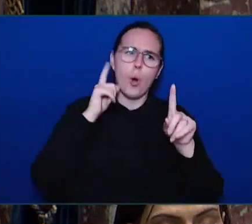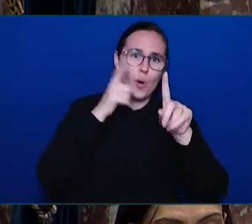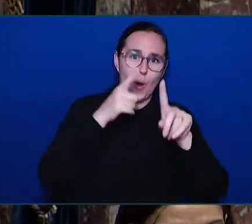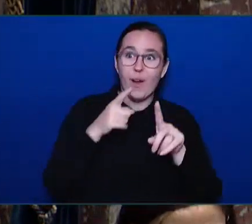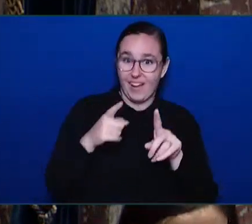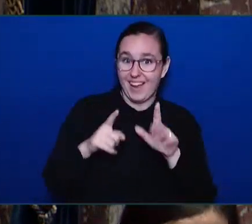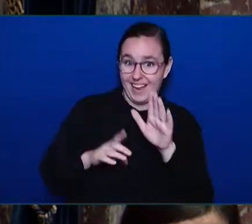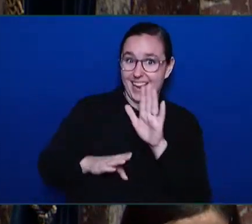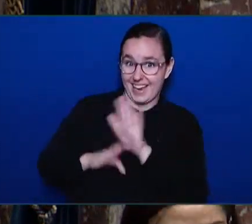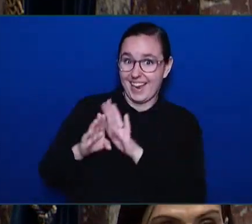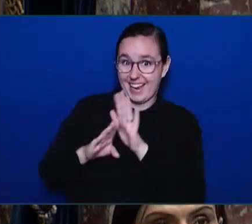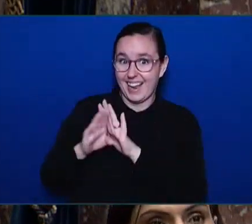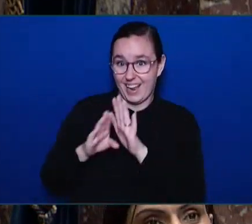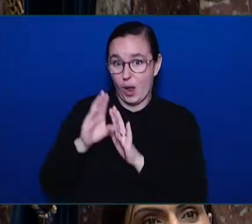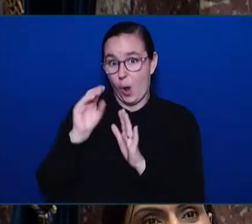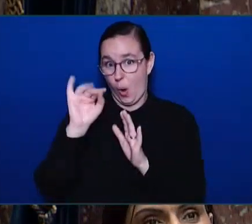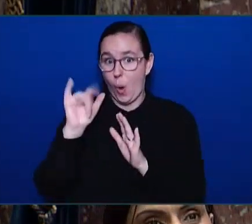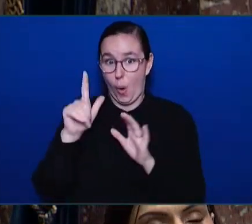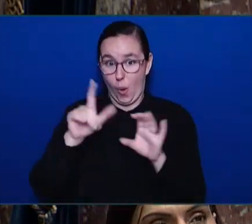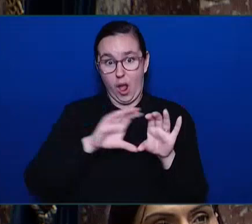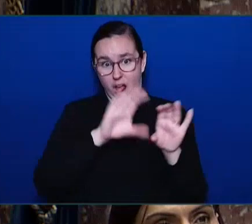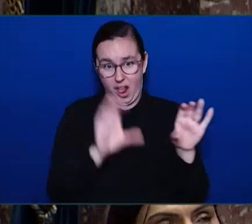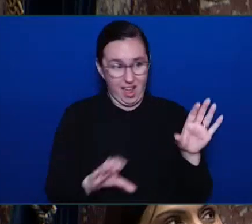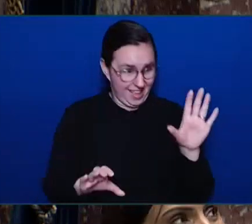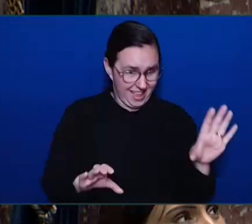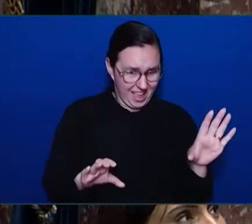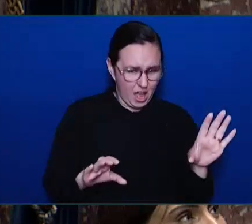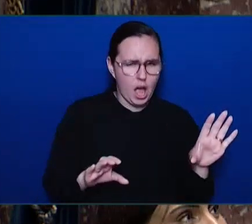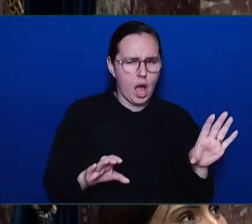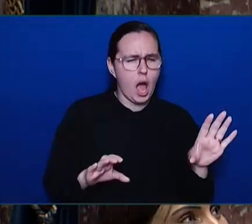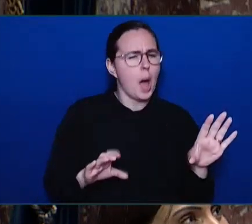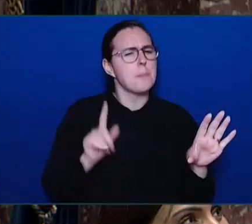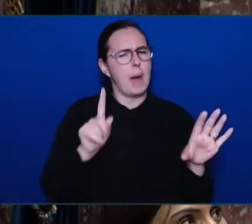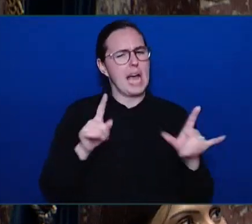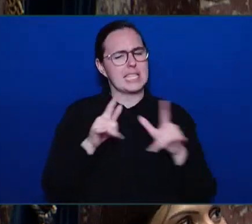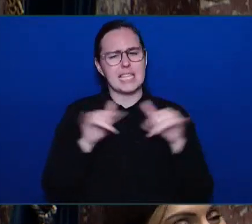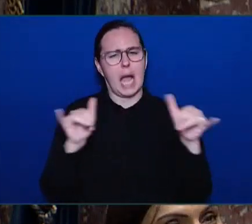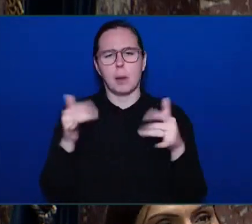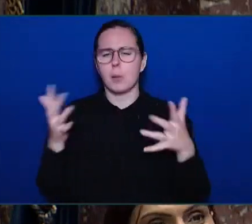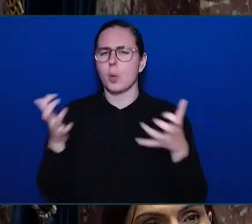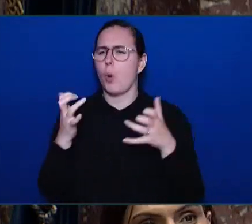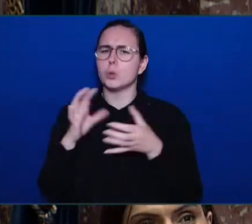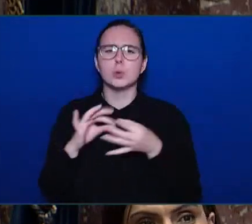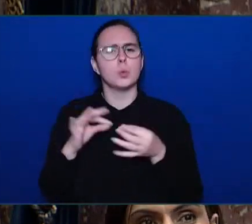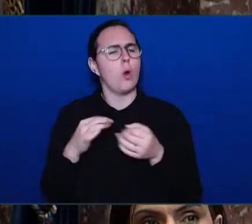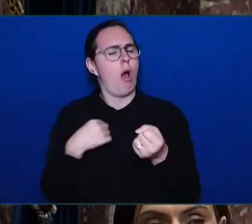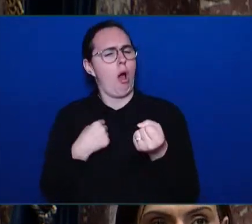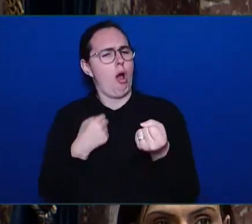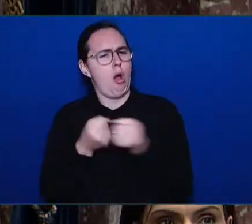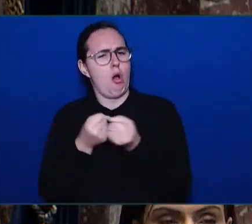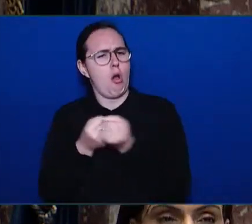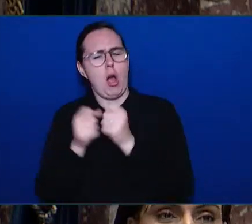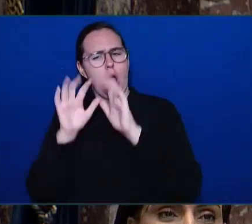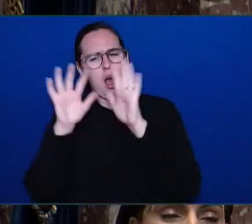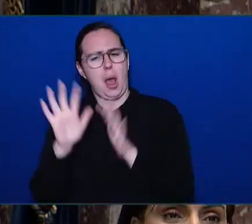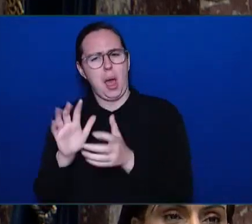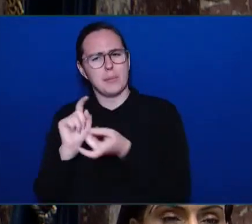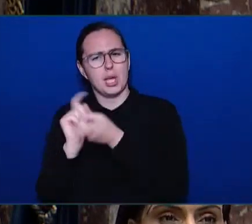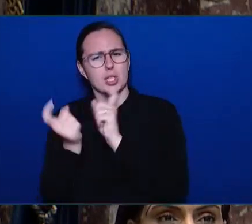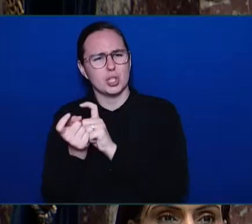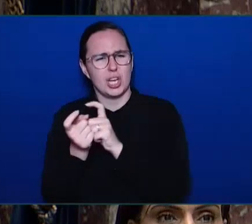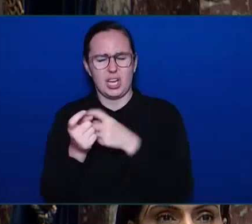the Cedar LNG project a couple of weeks ago, he sounded a lot like a former Premier, Mr. Speaker, Christy